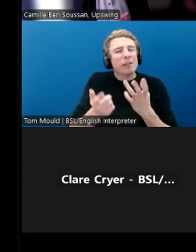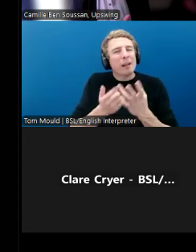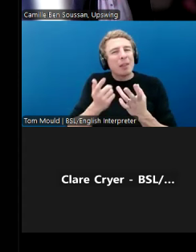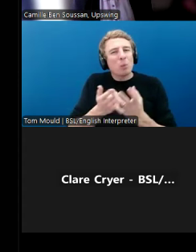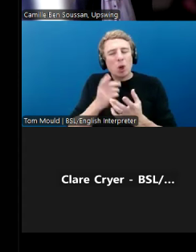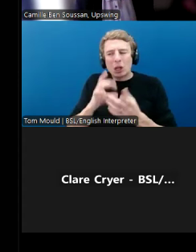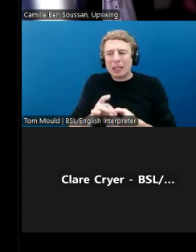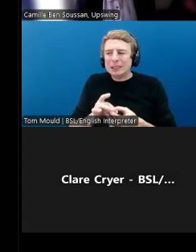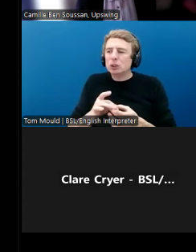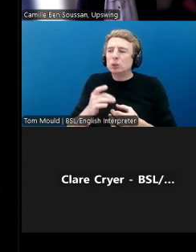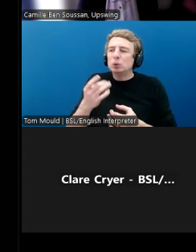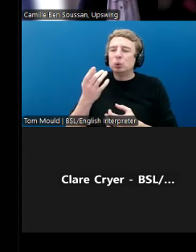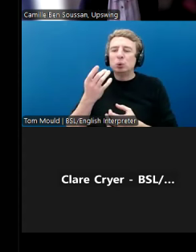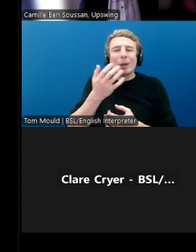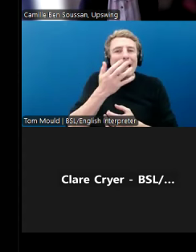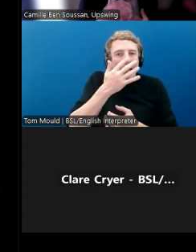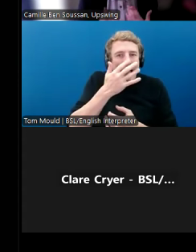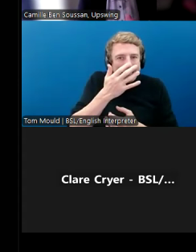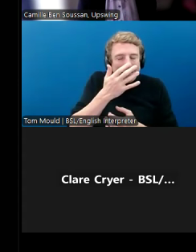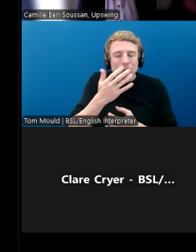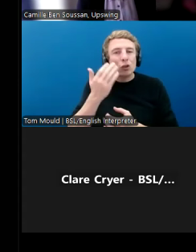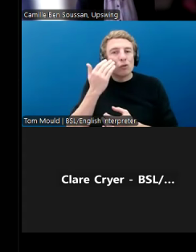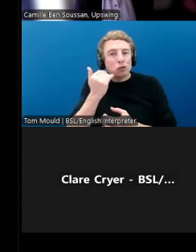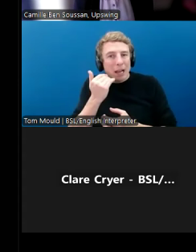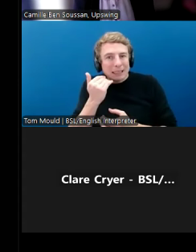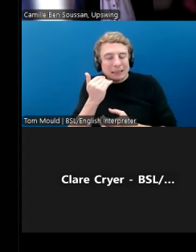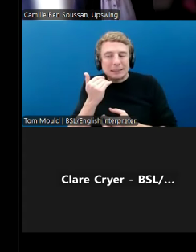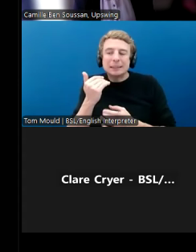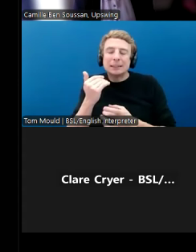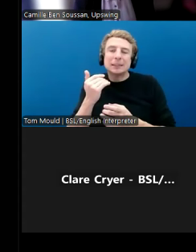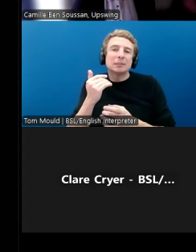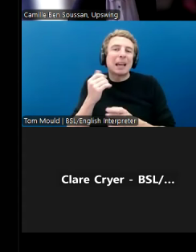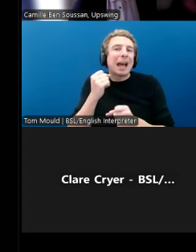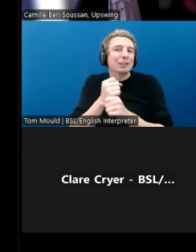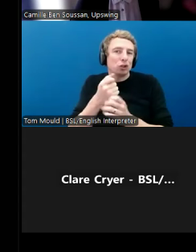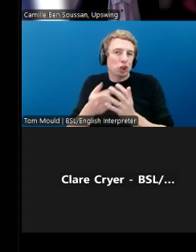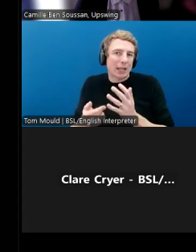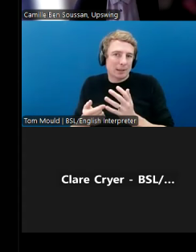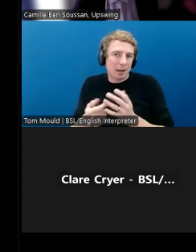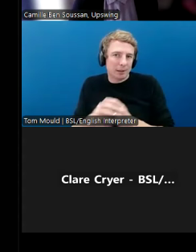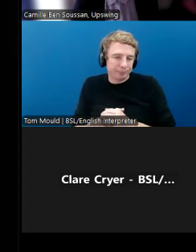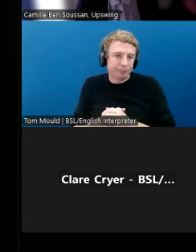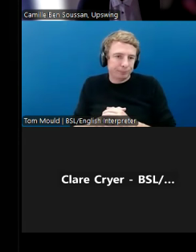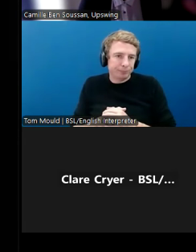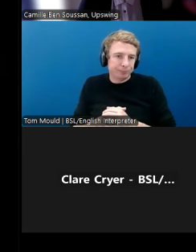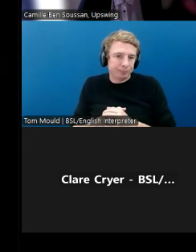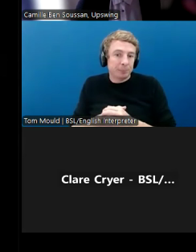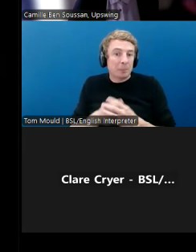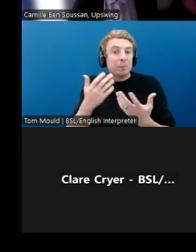gender. And further on in 2016, we were approached by Magic